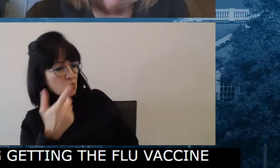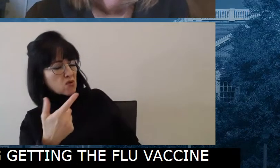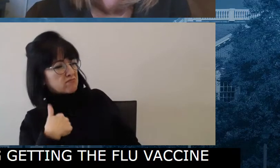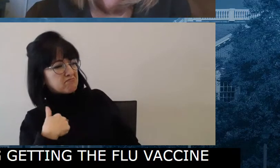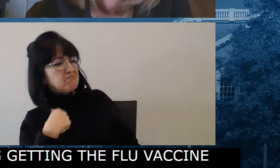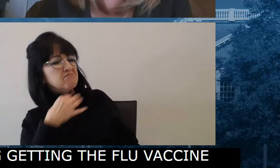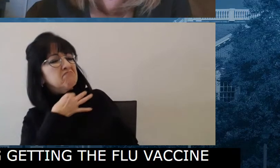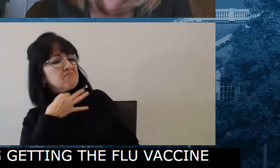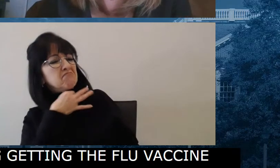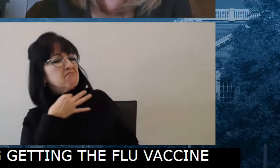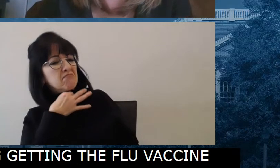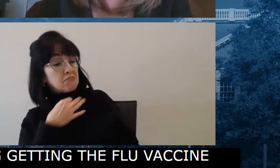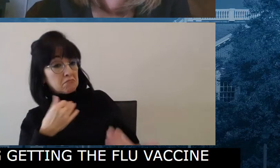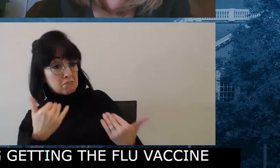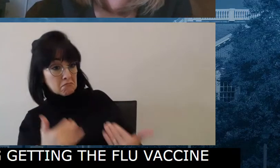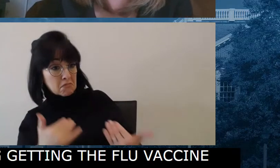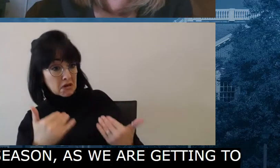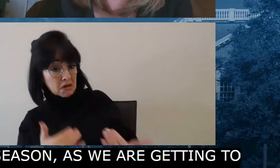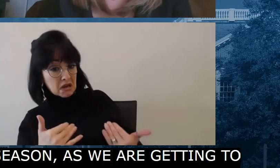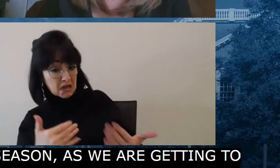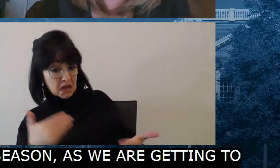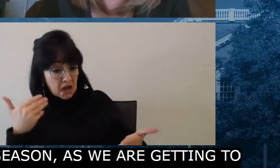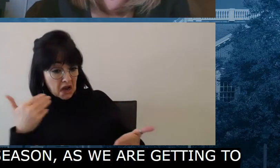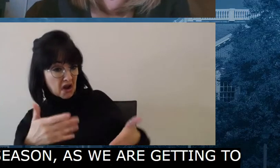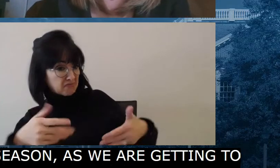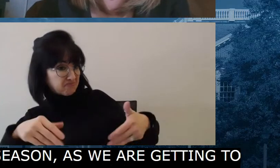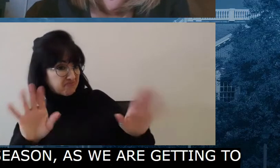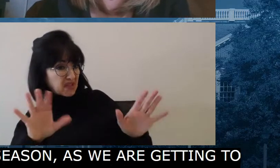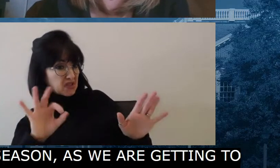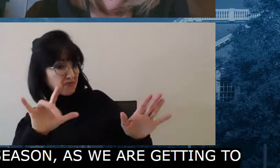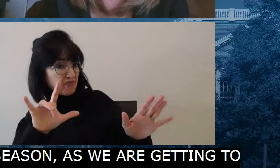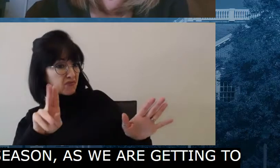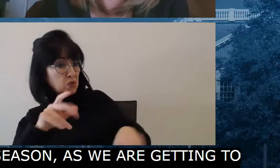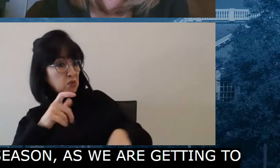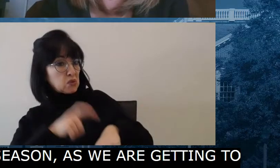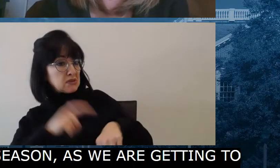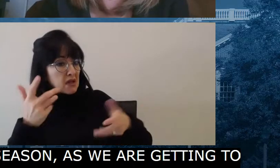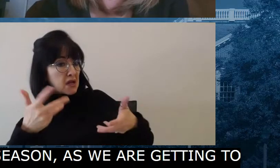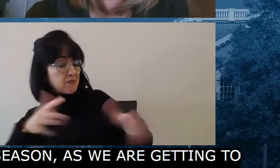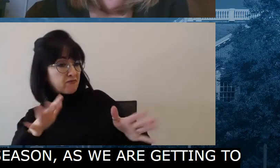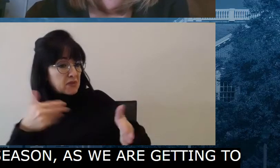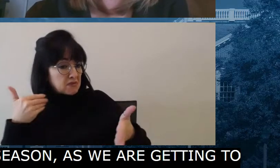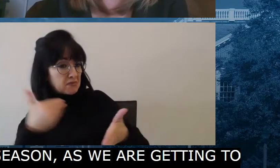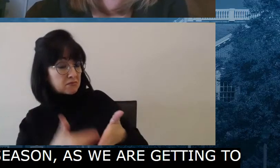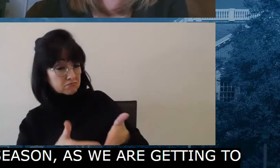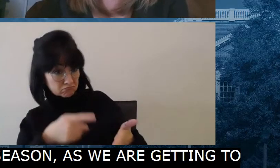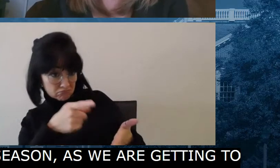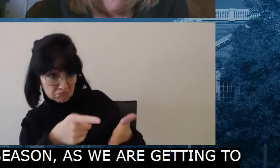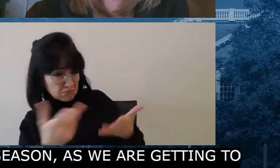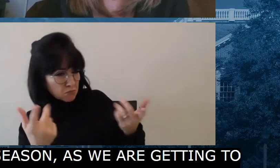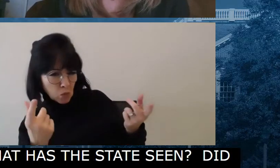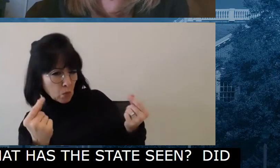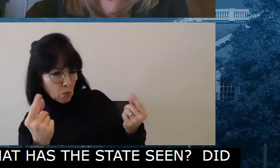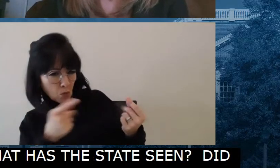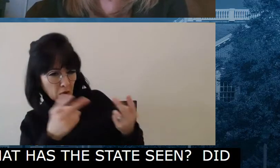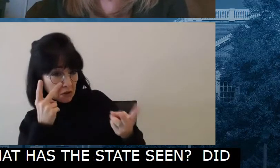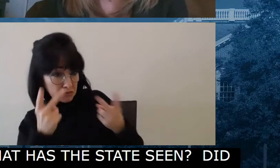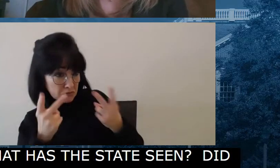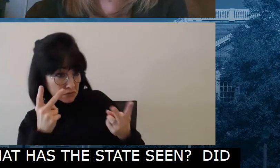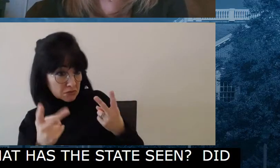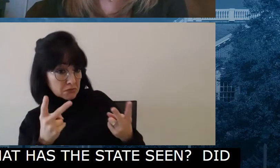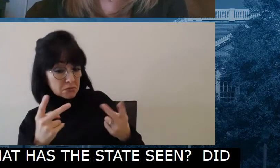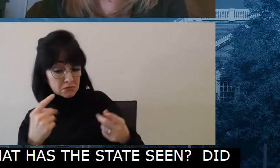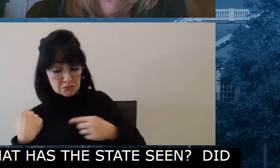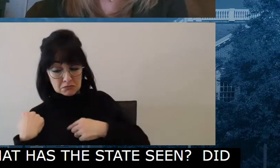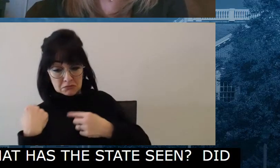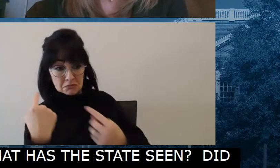seen? Did it live up to your expectations? And is there anything you can attribute to whether flu season was good or